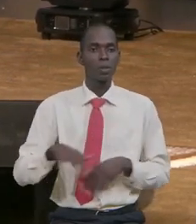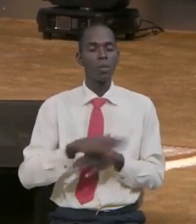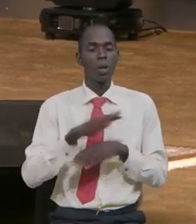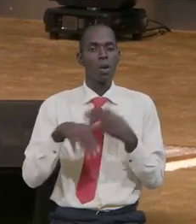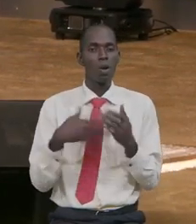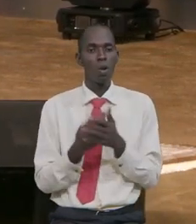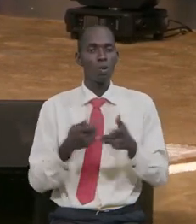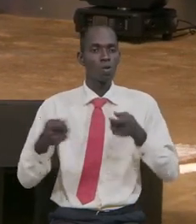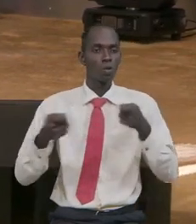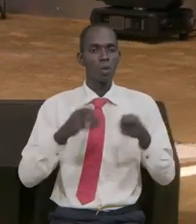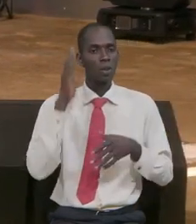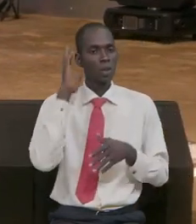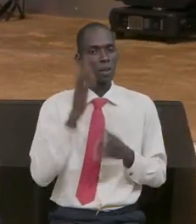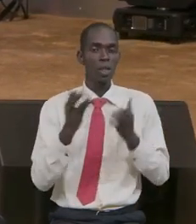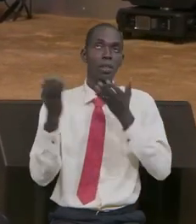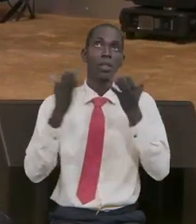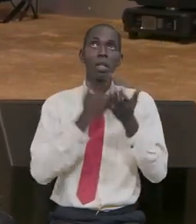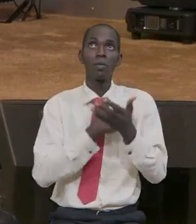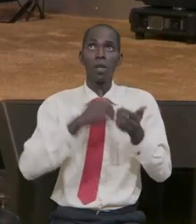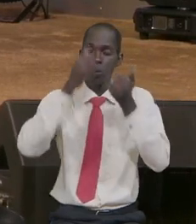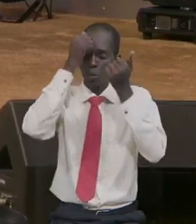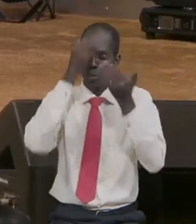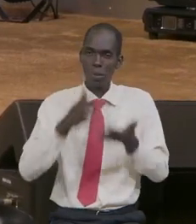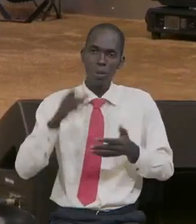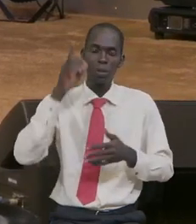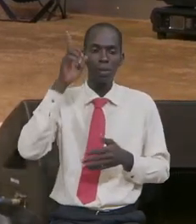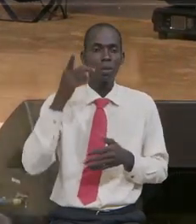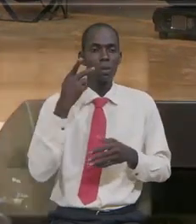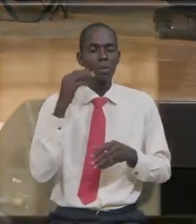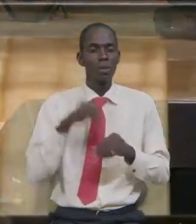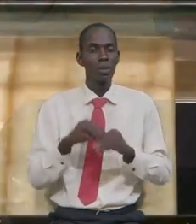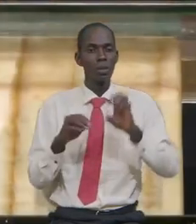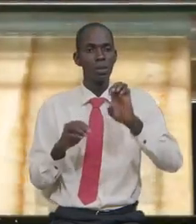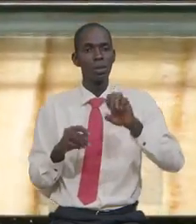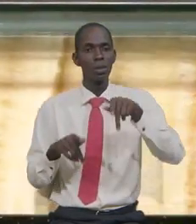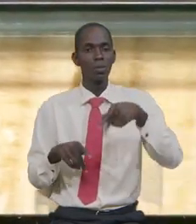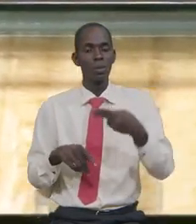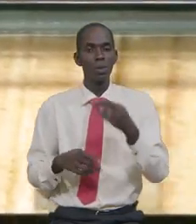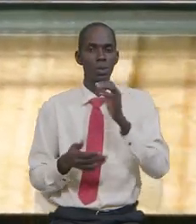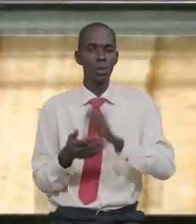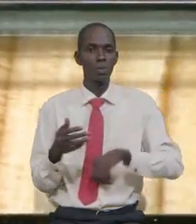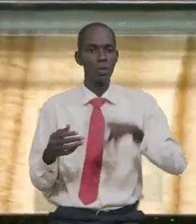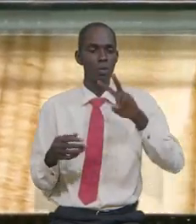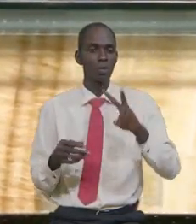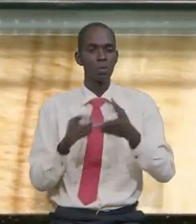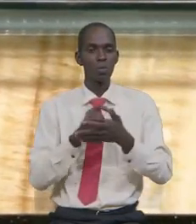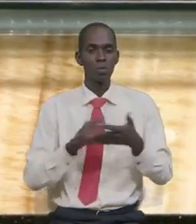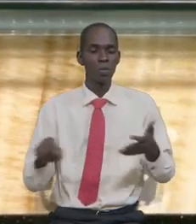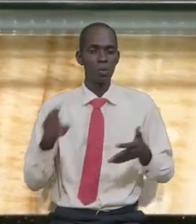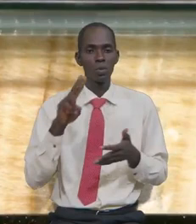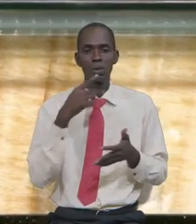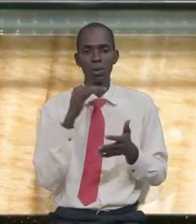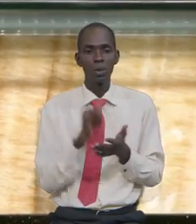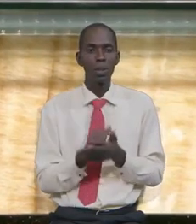with Ephesians chapter 2. Reading there from verse 6, it says, and he has raised us